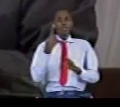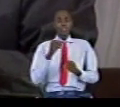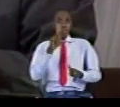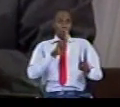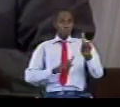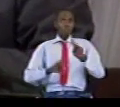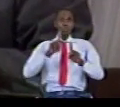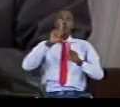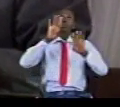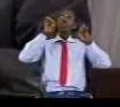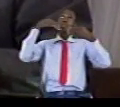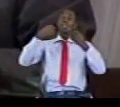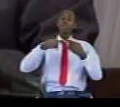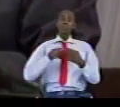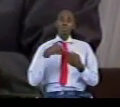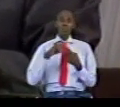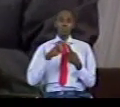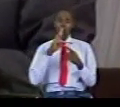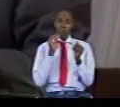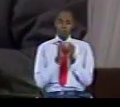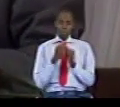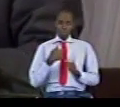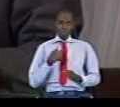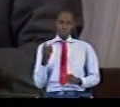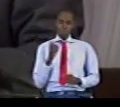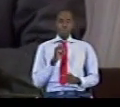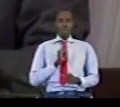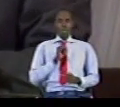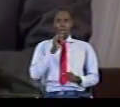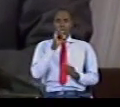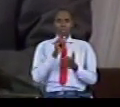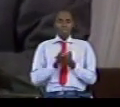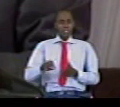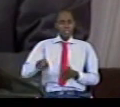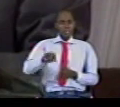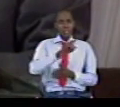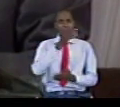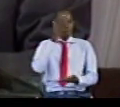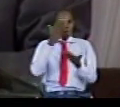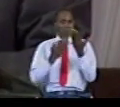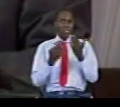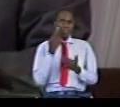with me where I am, that they may behold